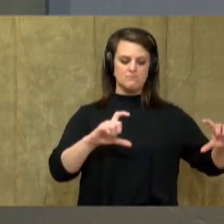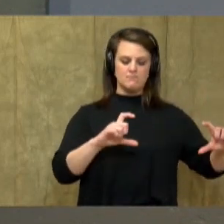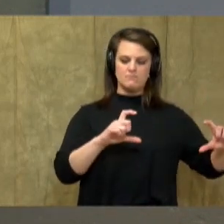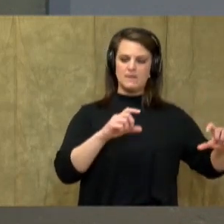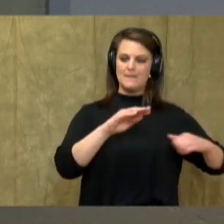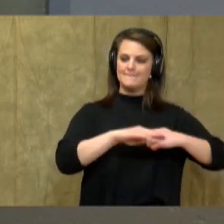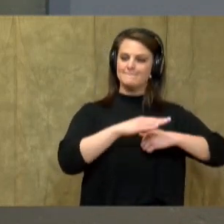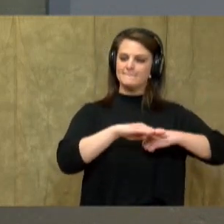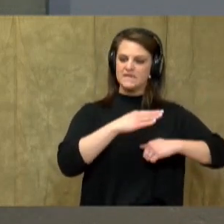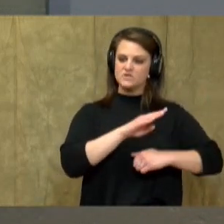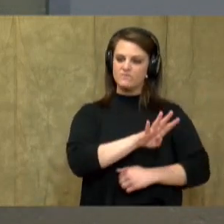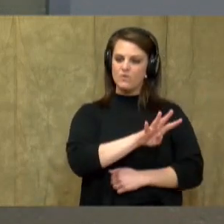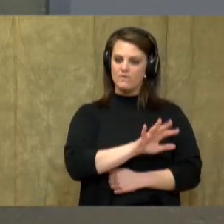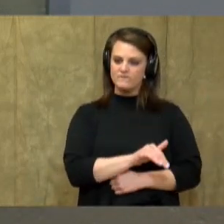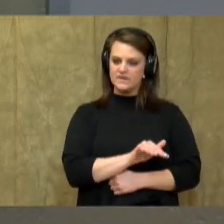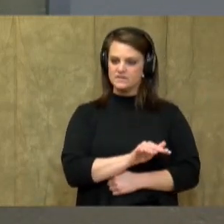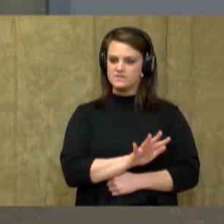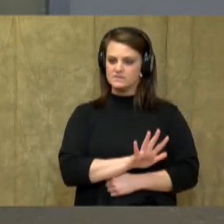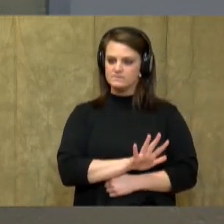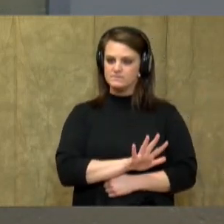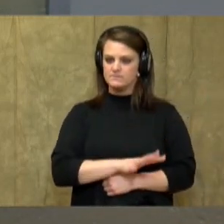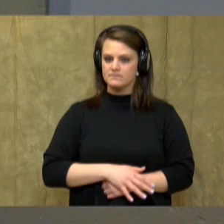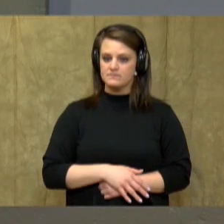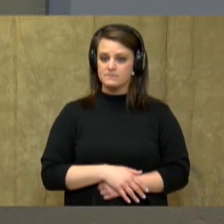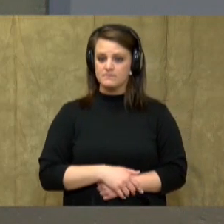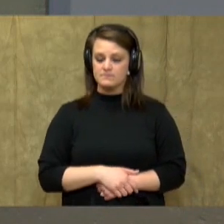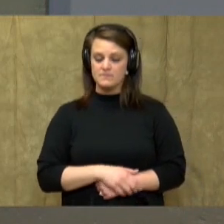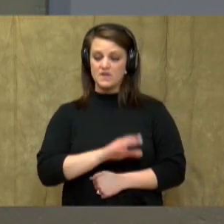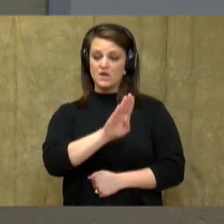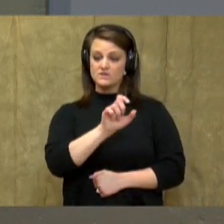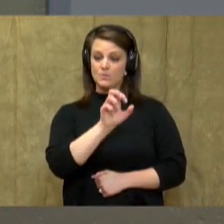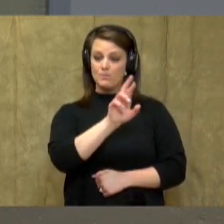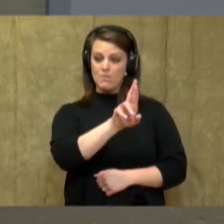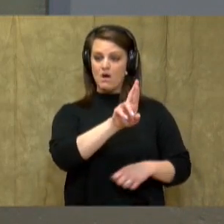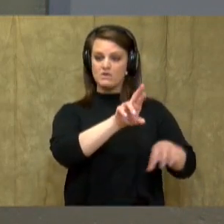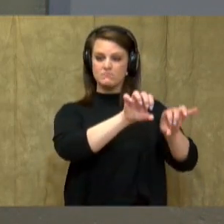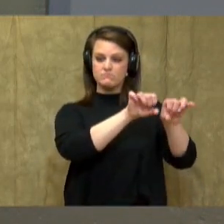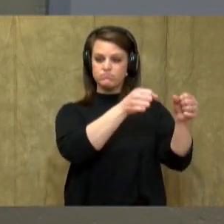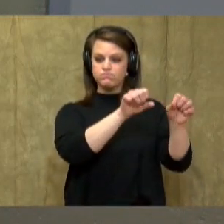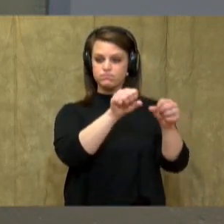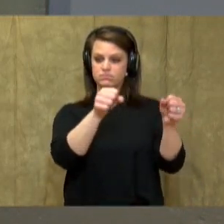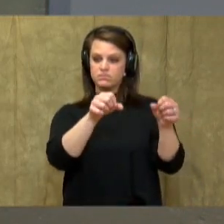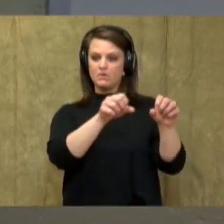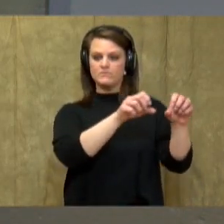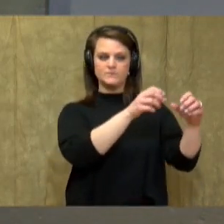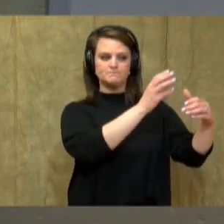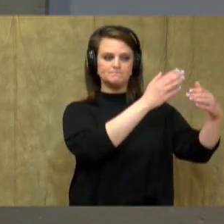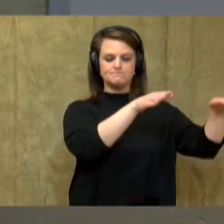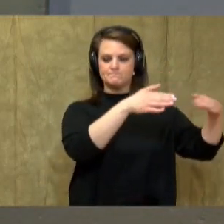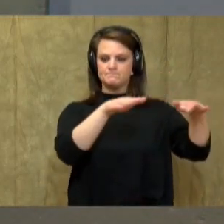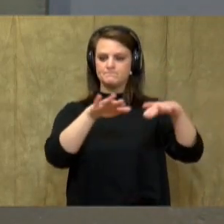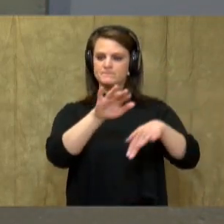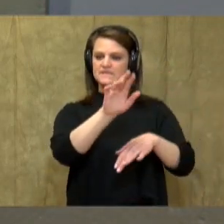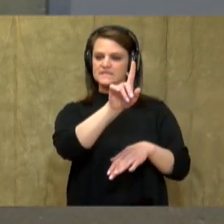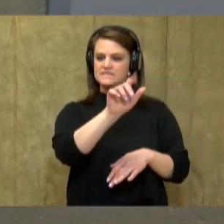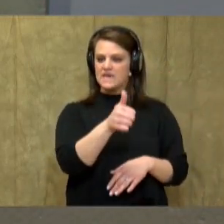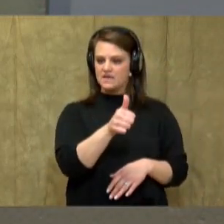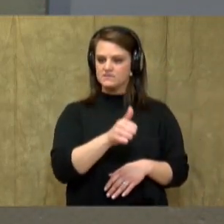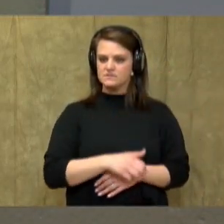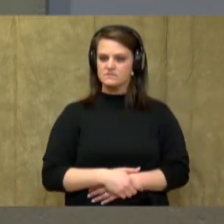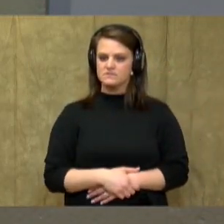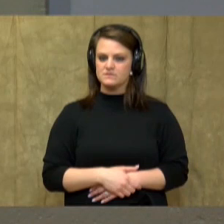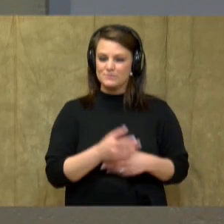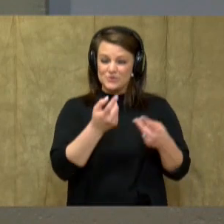mile. If you broke these bars into tenths, you would again see, and I'm going to try